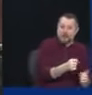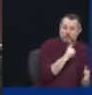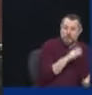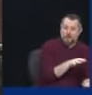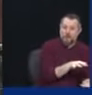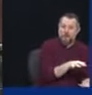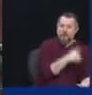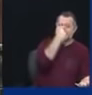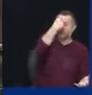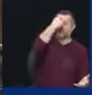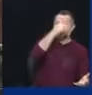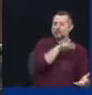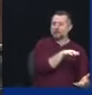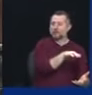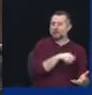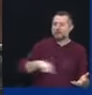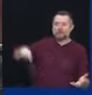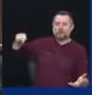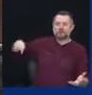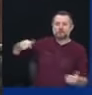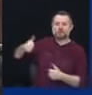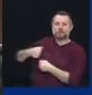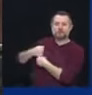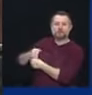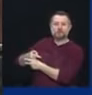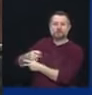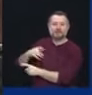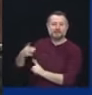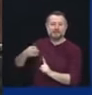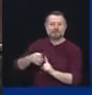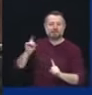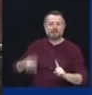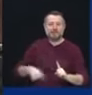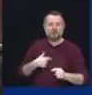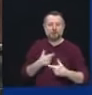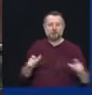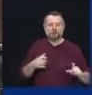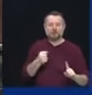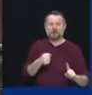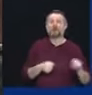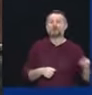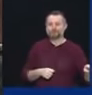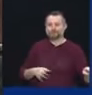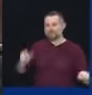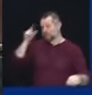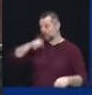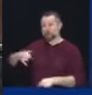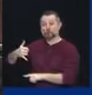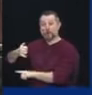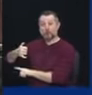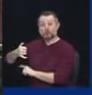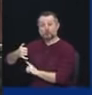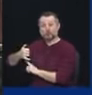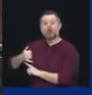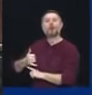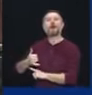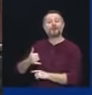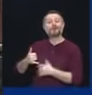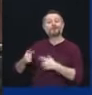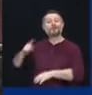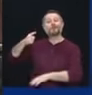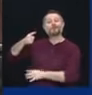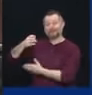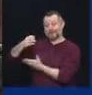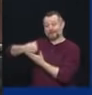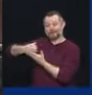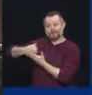milk? Greek yogurt. Make one cup of Greek yogurt, can be 3, 4, 5 cups